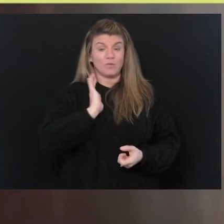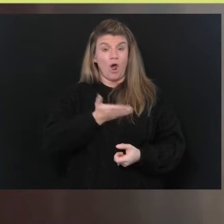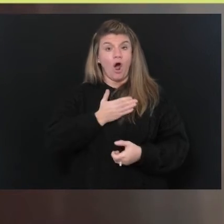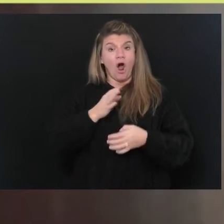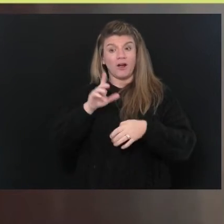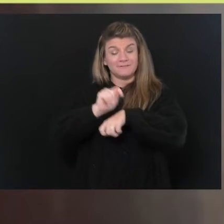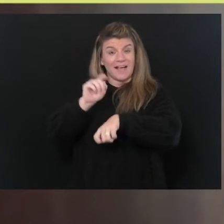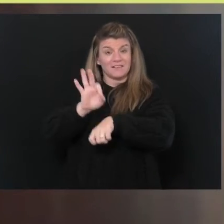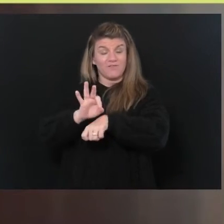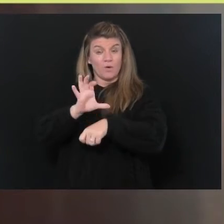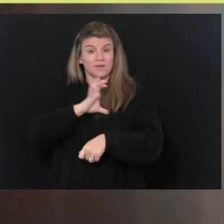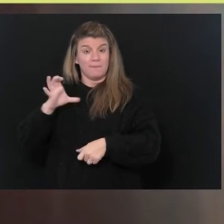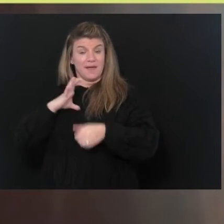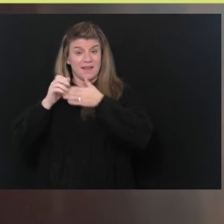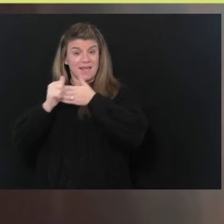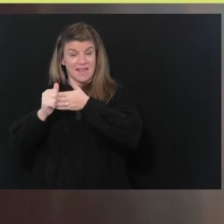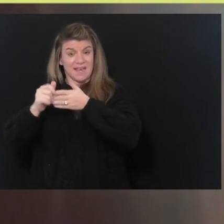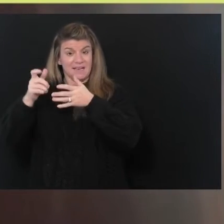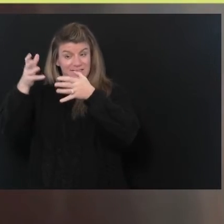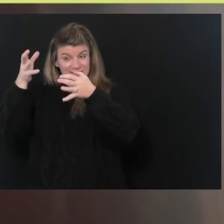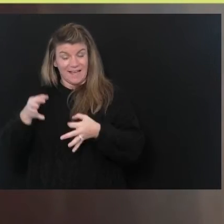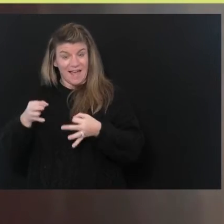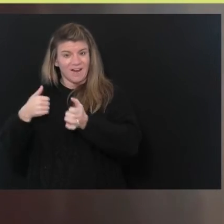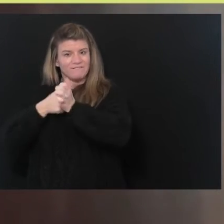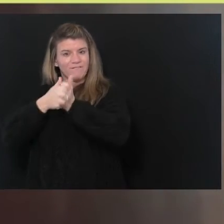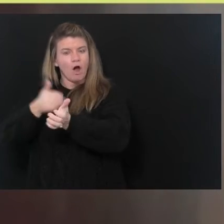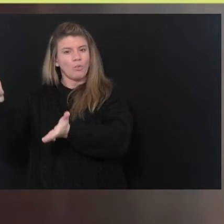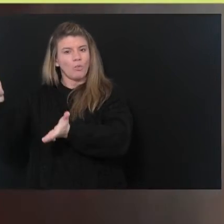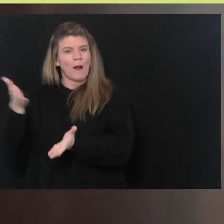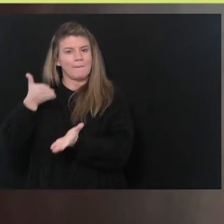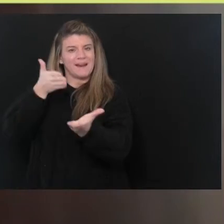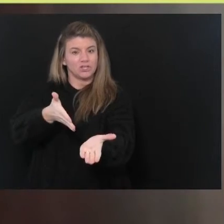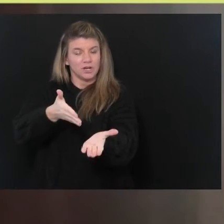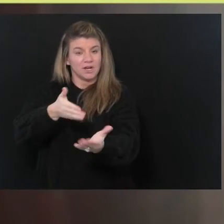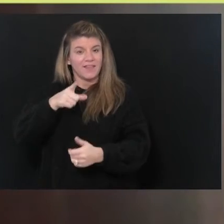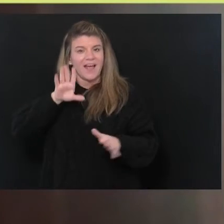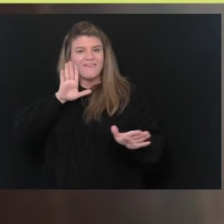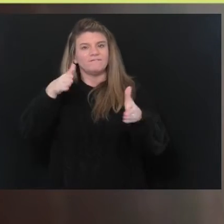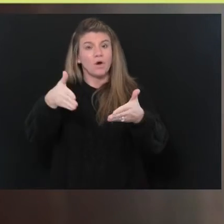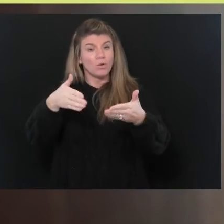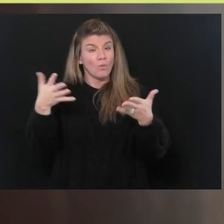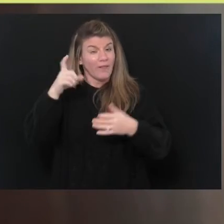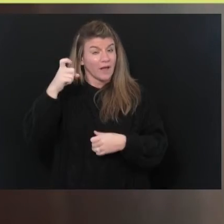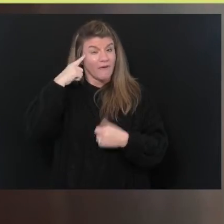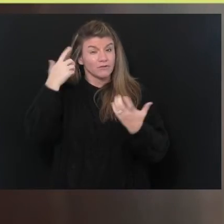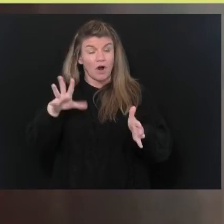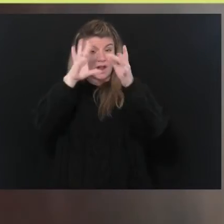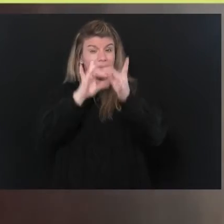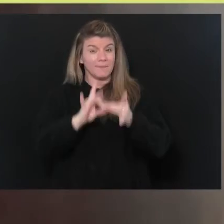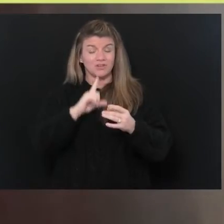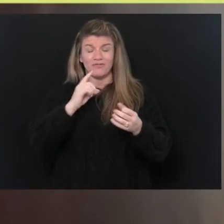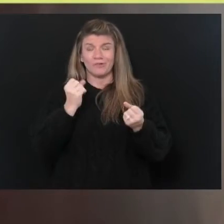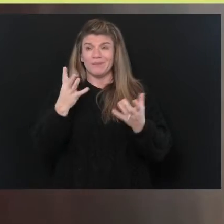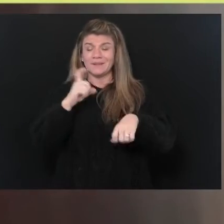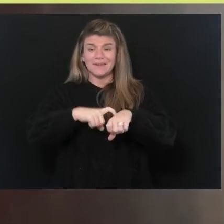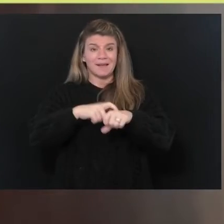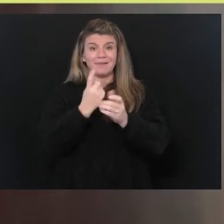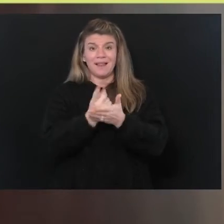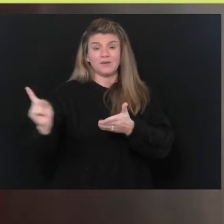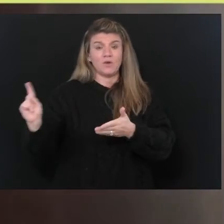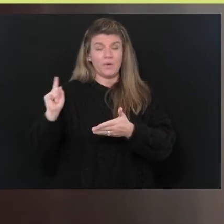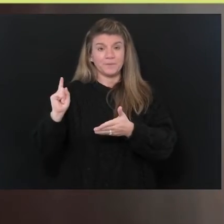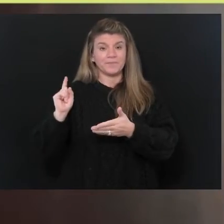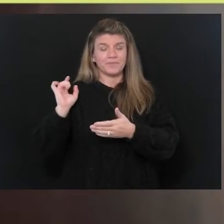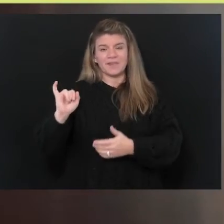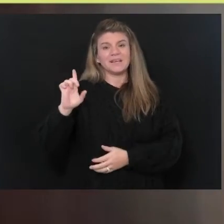committee, recommended to the CDC. And they also really focused on what the governor's talked about now for the last week, is what